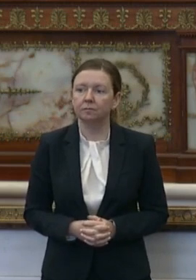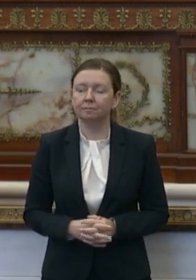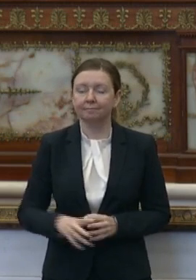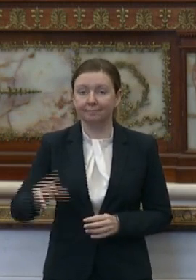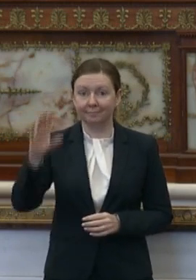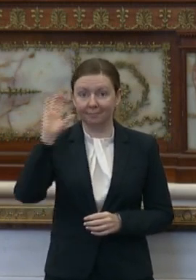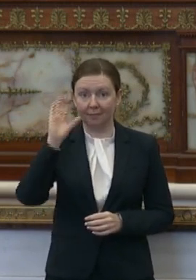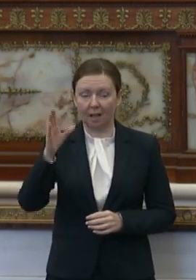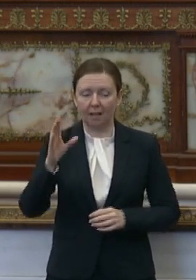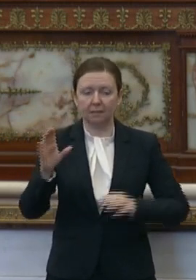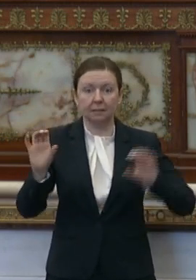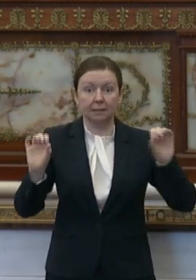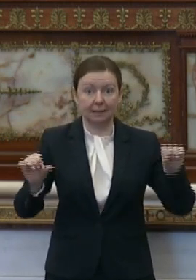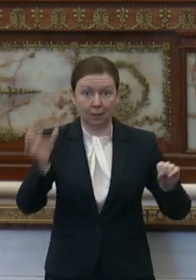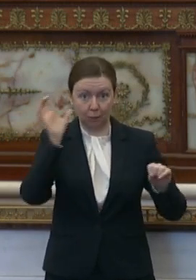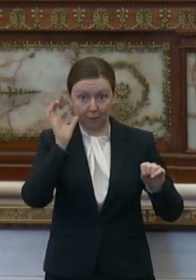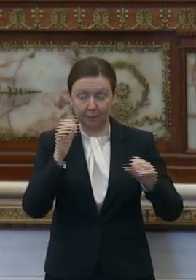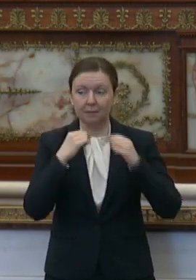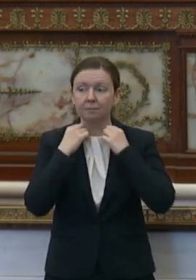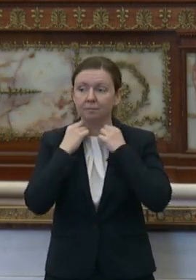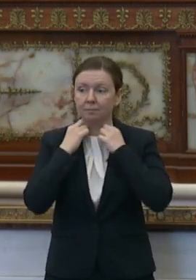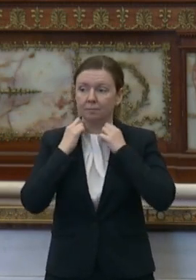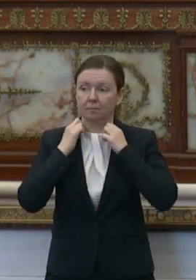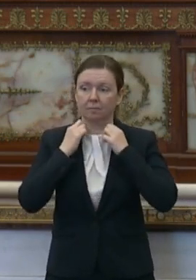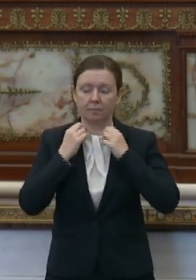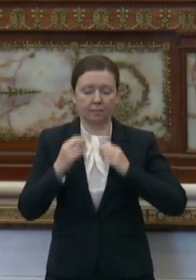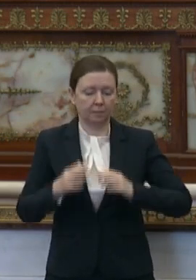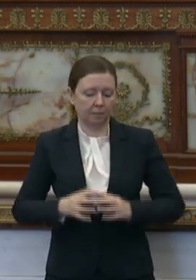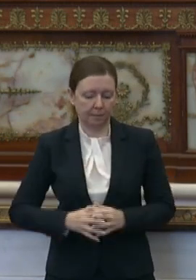Hi, can you hear me? Yes.